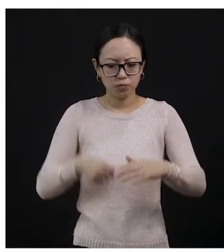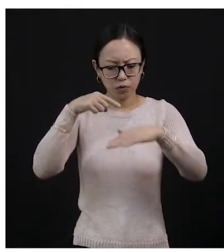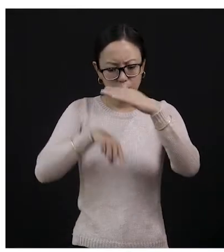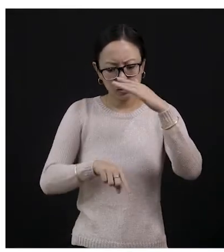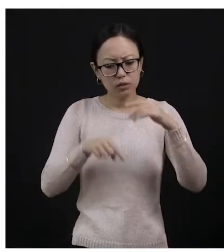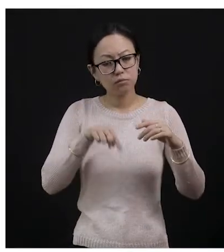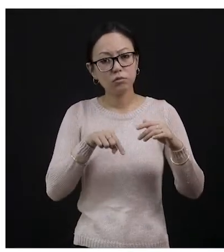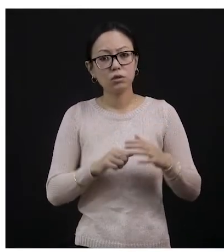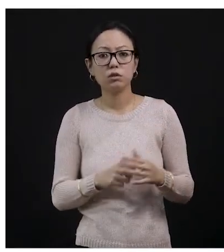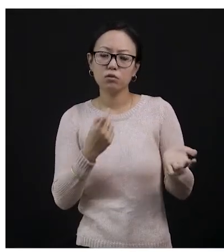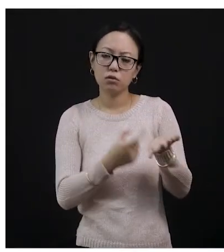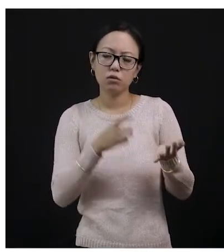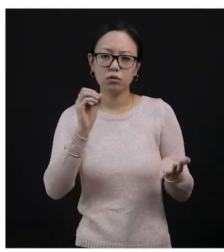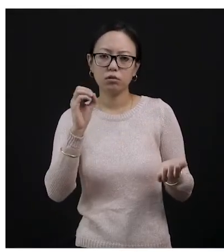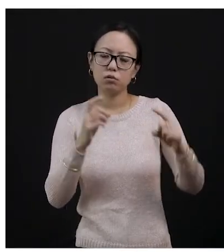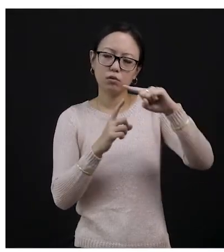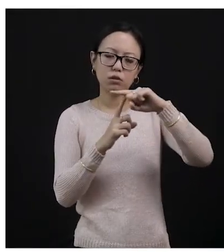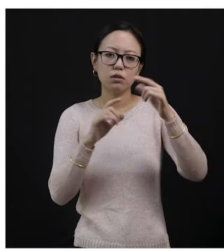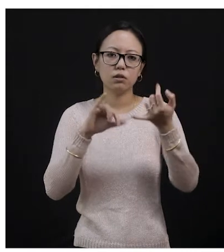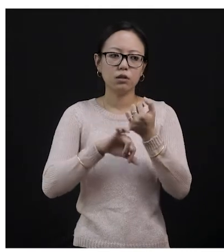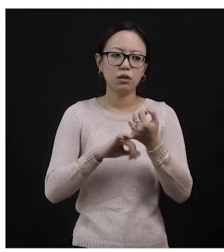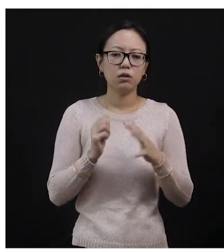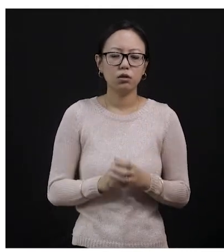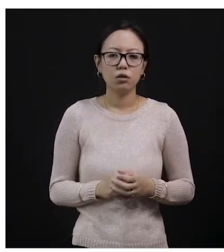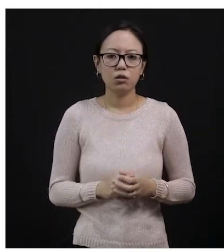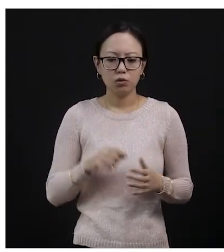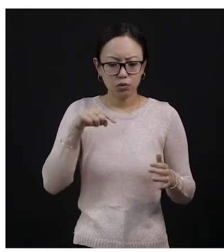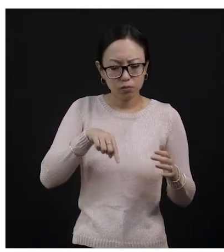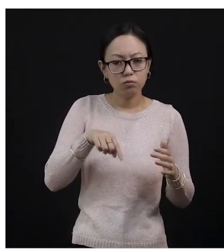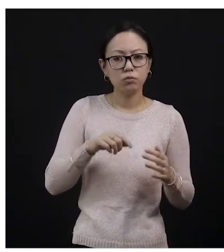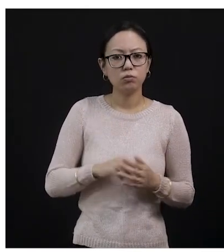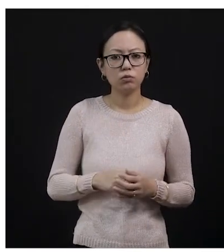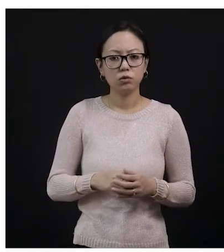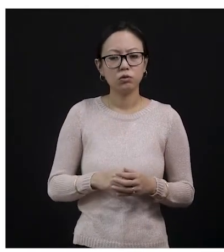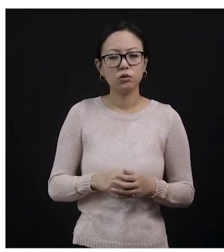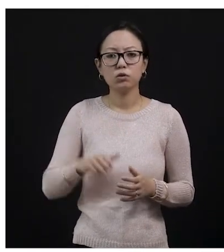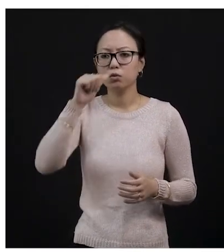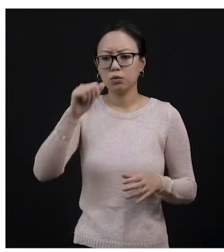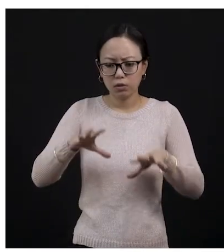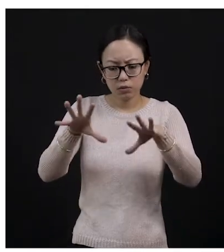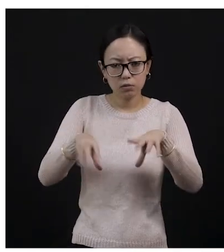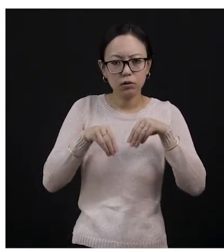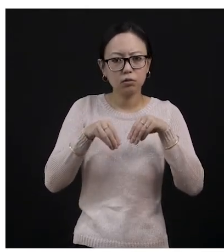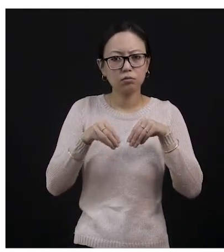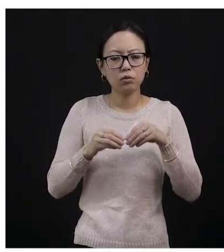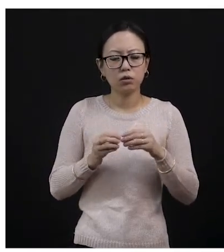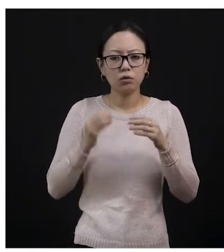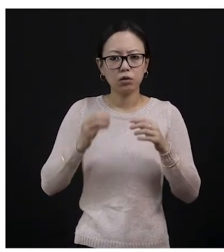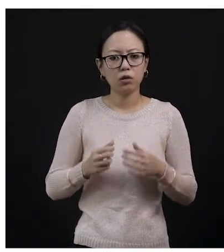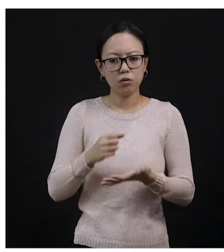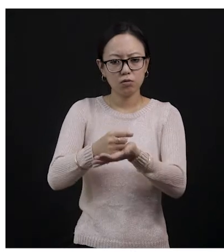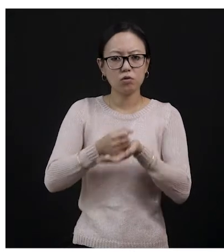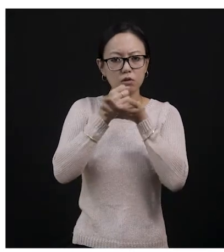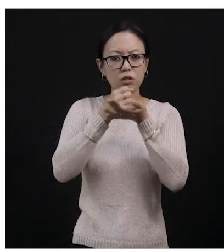roots. So it is the roots which absorb water and